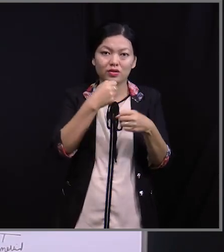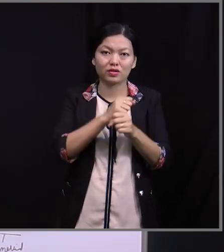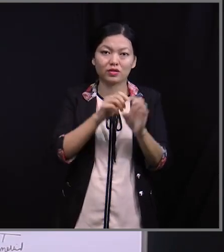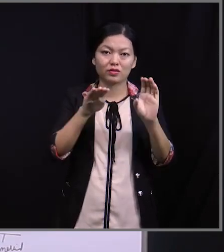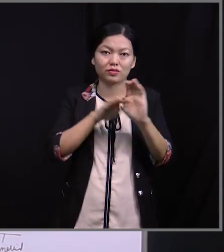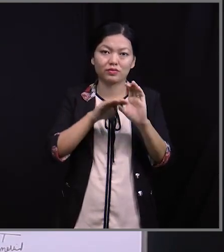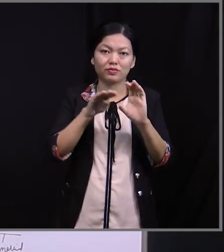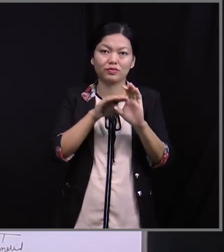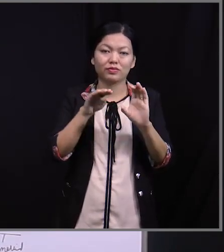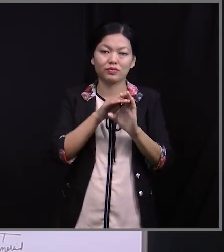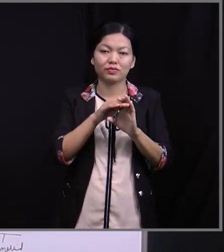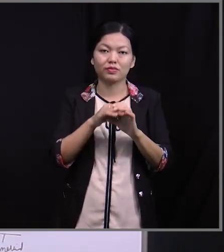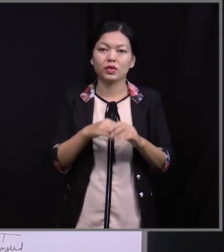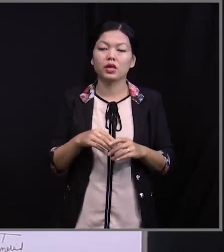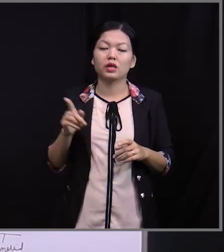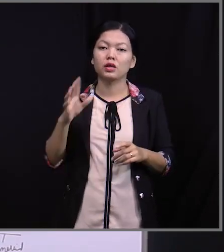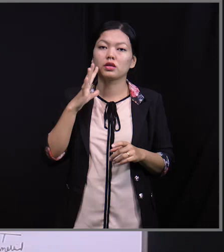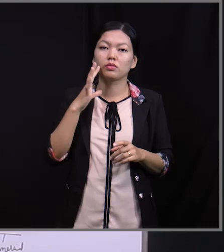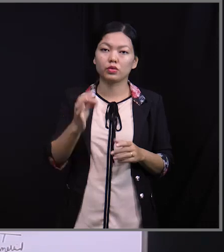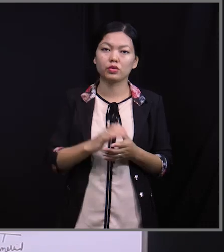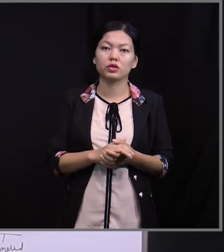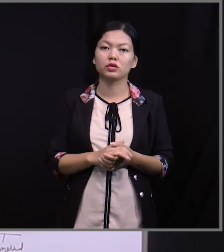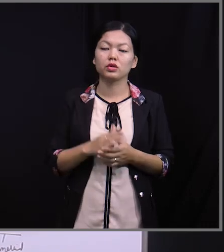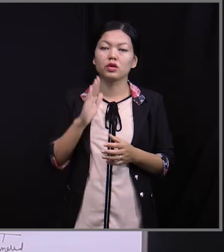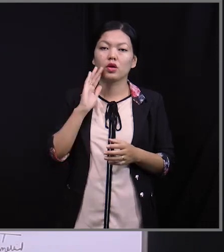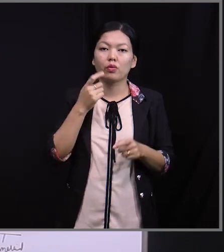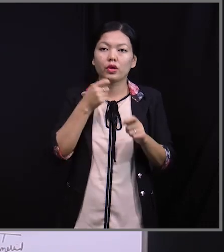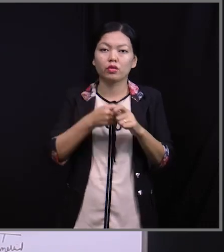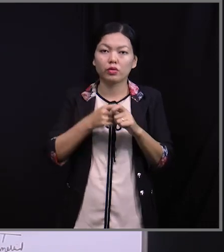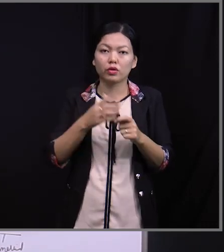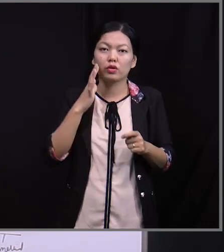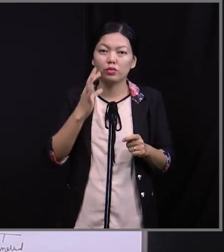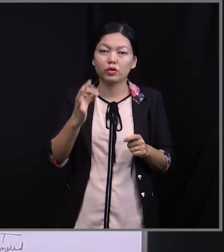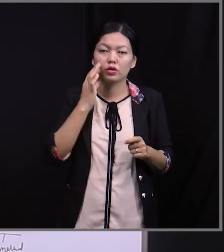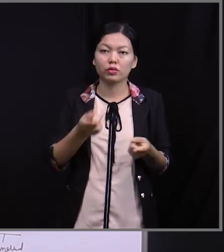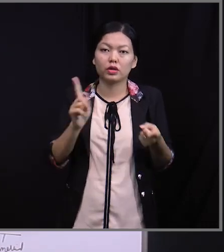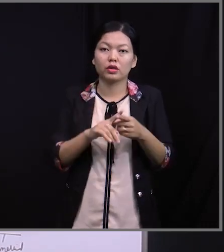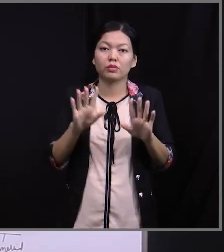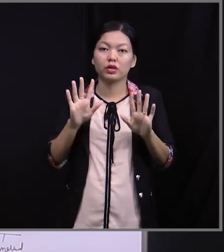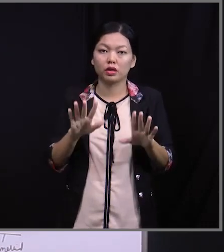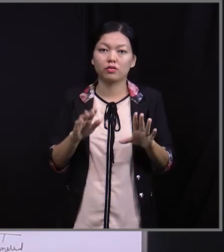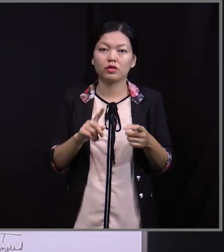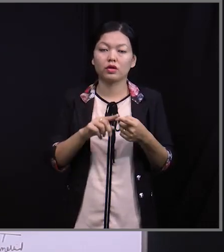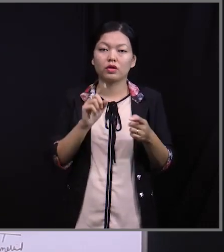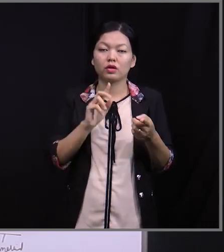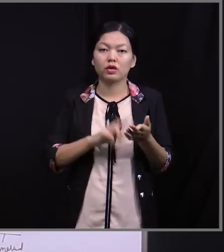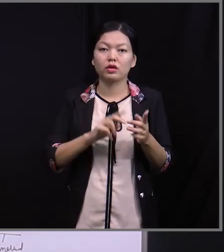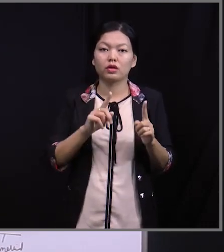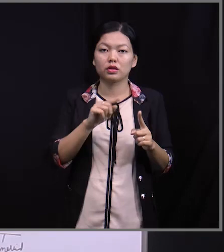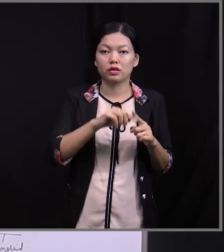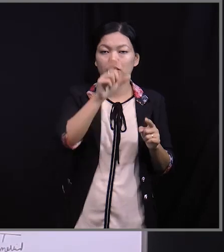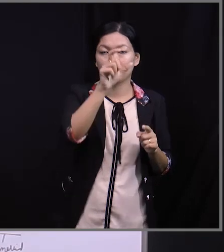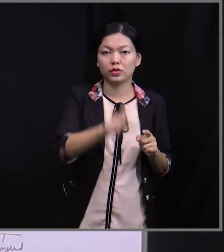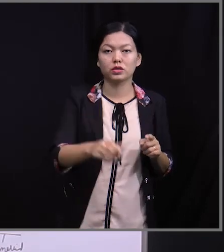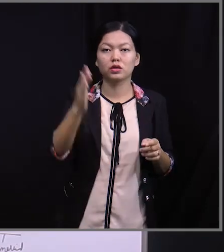of accounts, so that an entrepreneur will come to know about his financial positions. And finance,